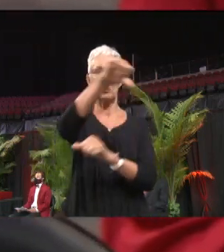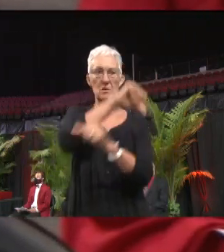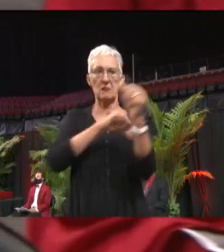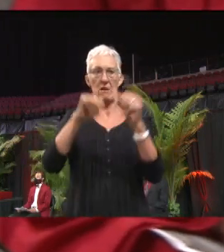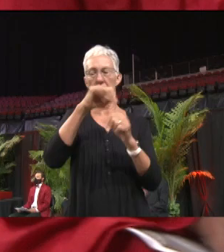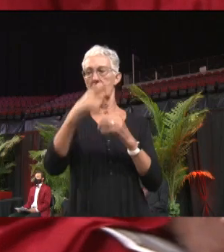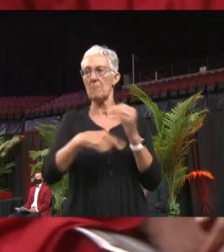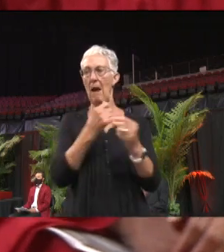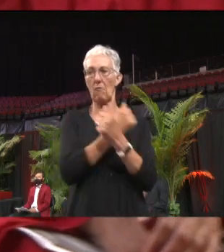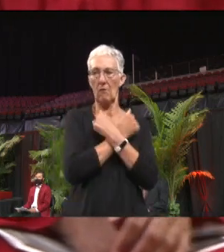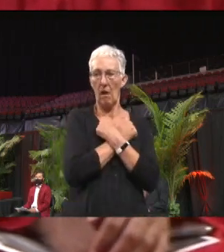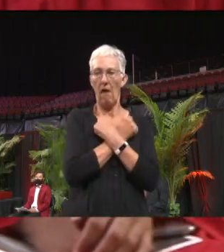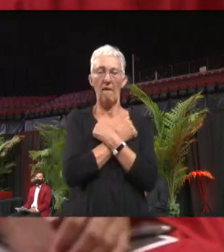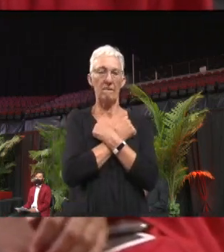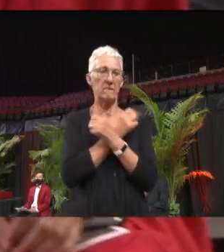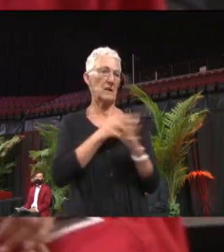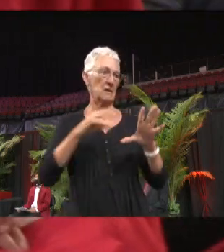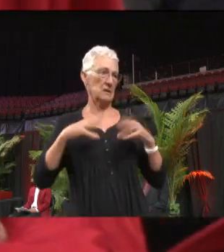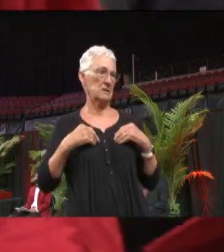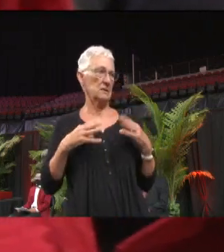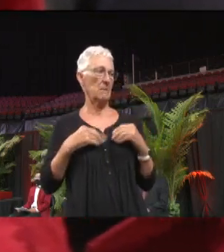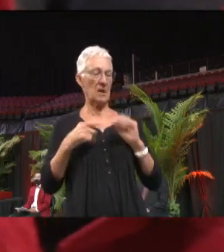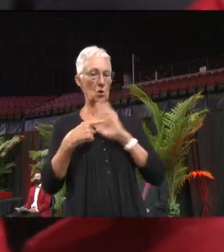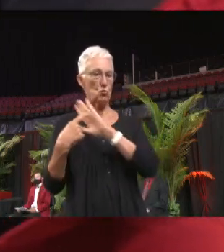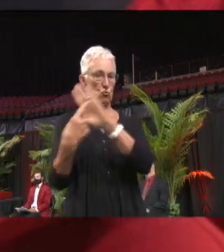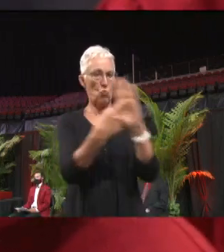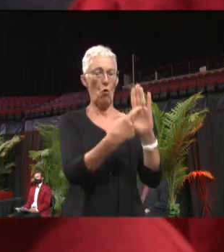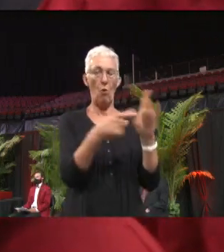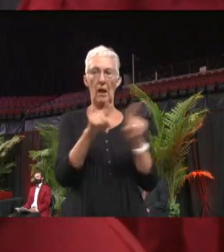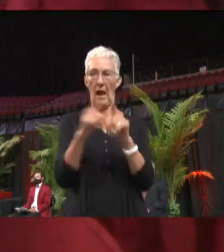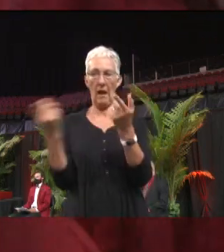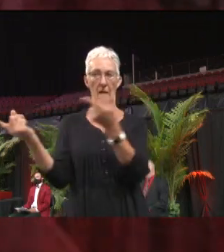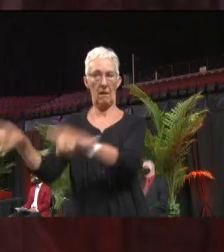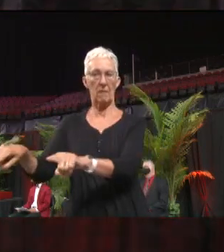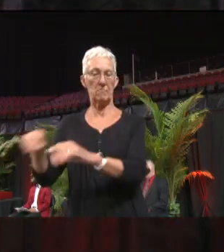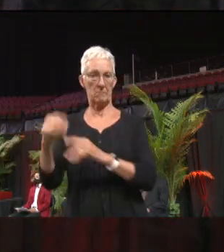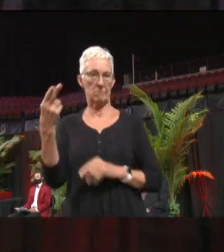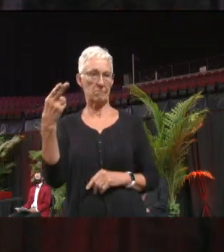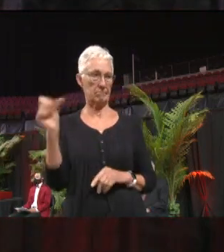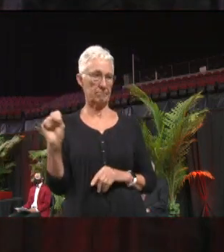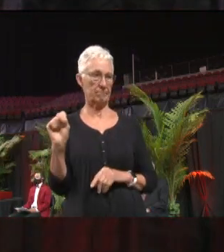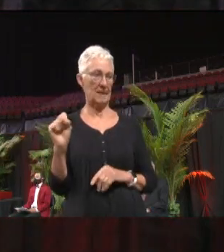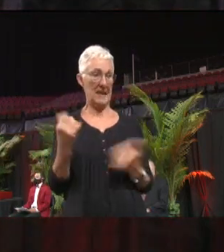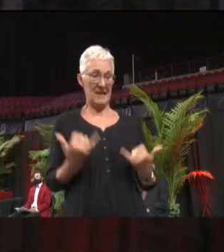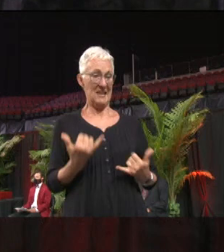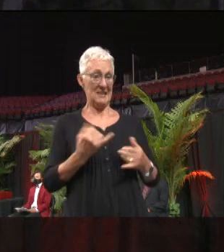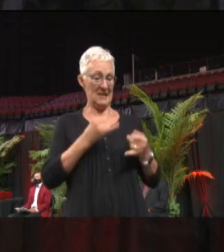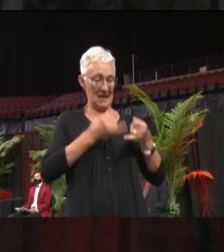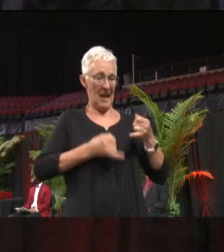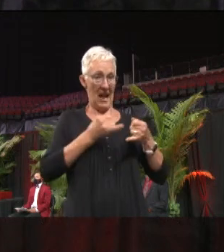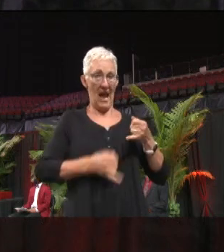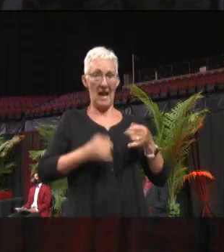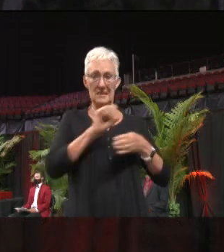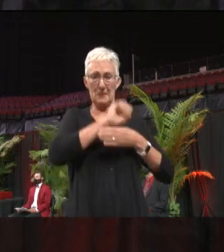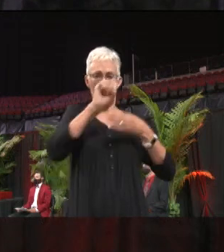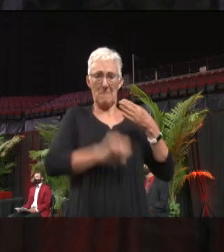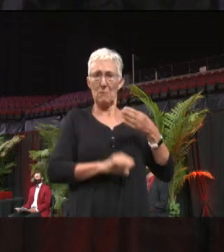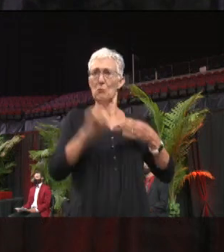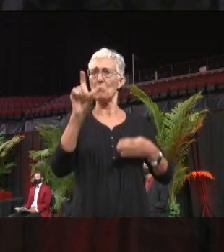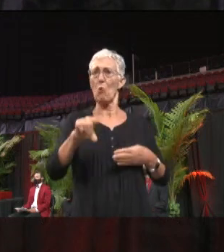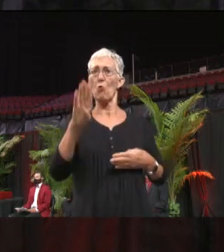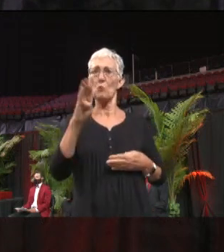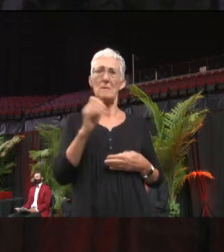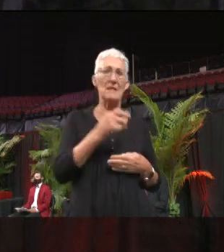and show it to all of them just as we did with each other. This semester was supposed to be the best one of our academic careers, and although it